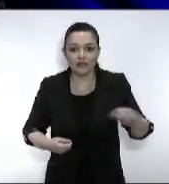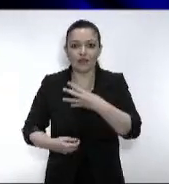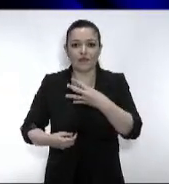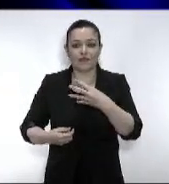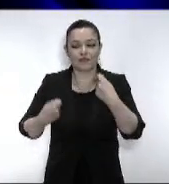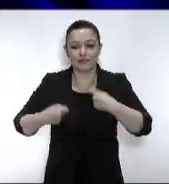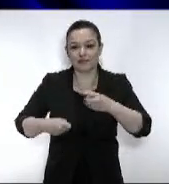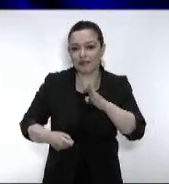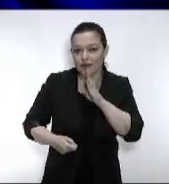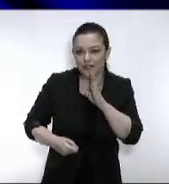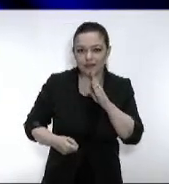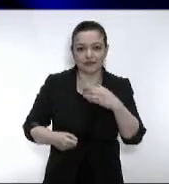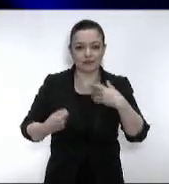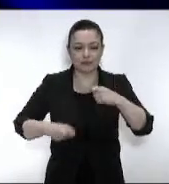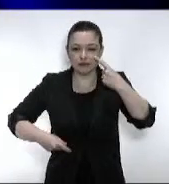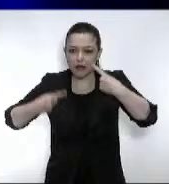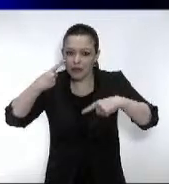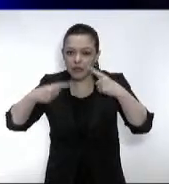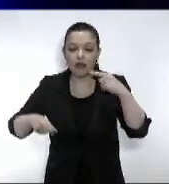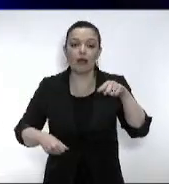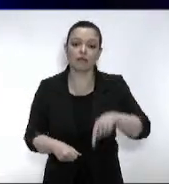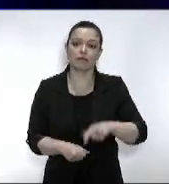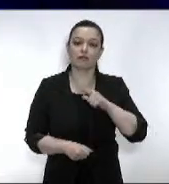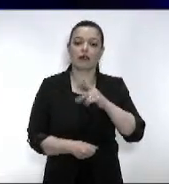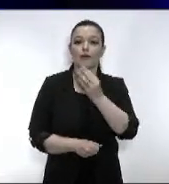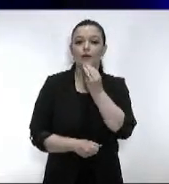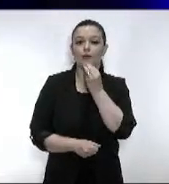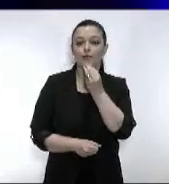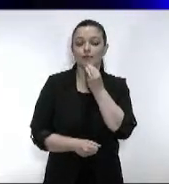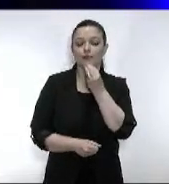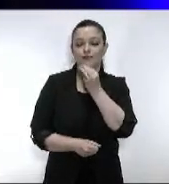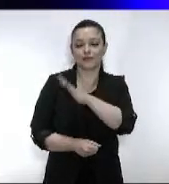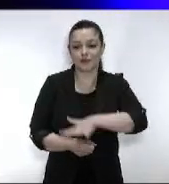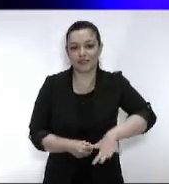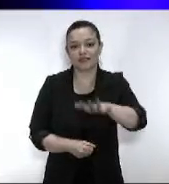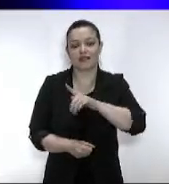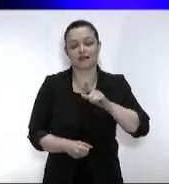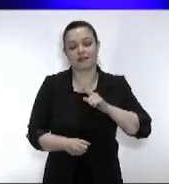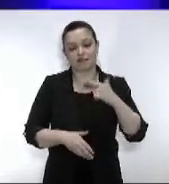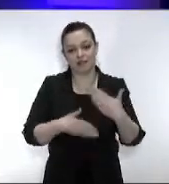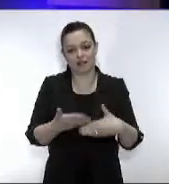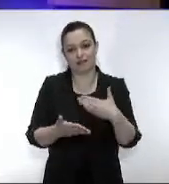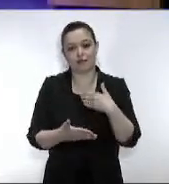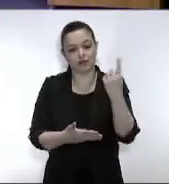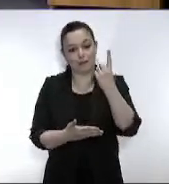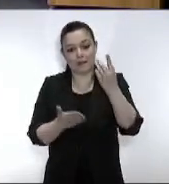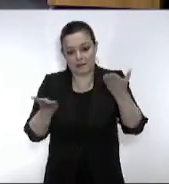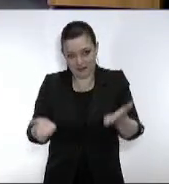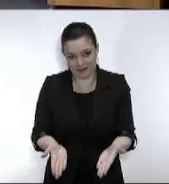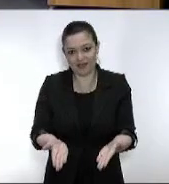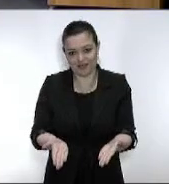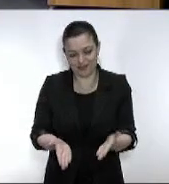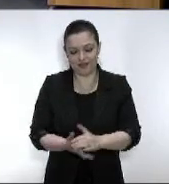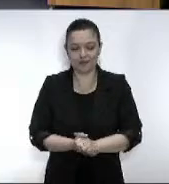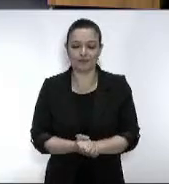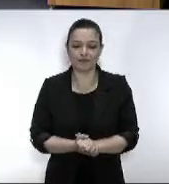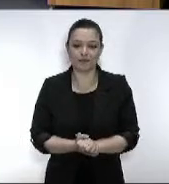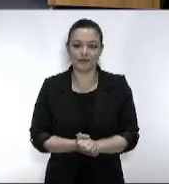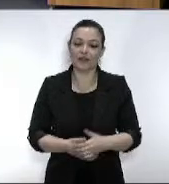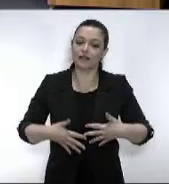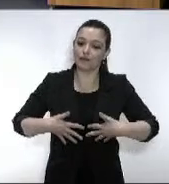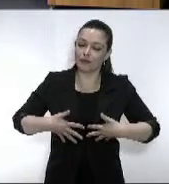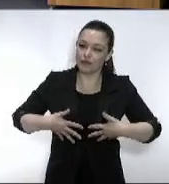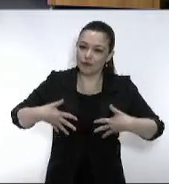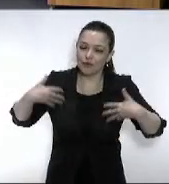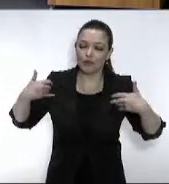you at any moment. They want to take a new step, and we have several opportunities for you. not only this or the first cycle. So